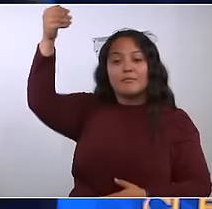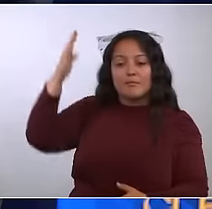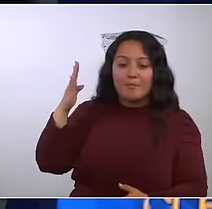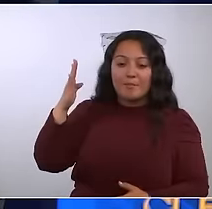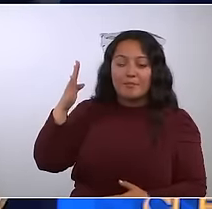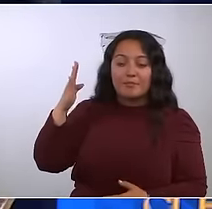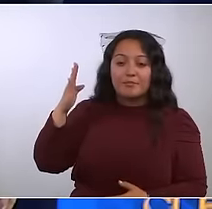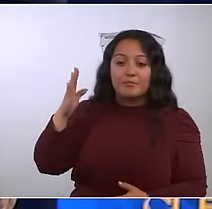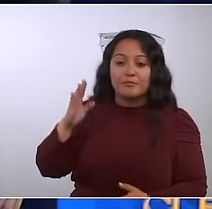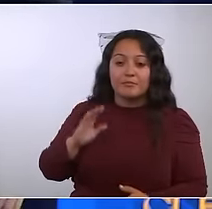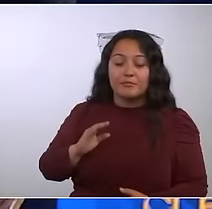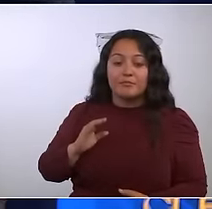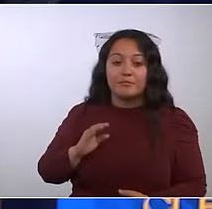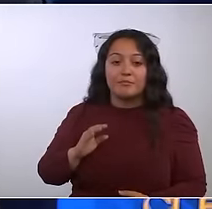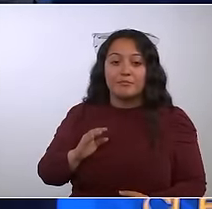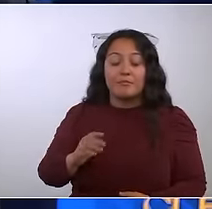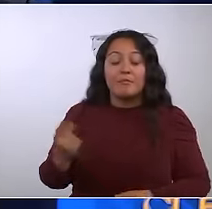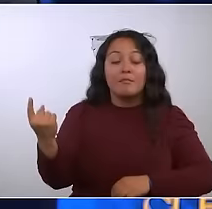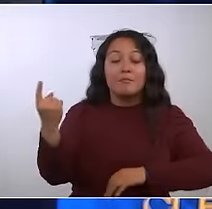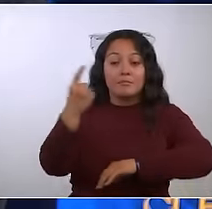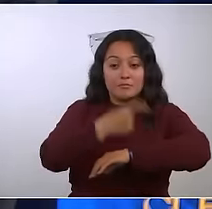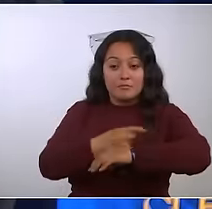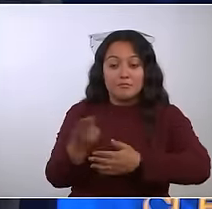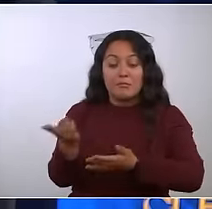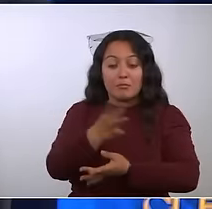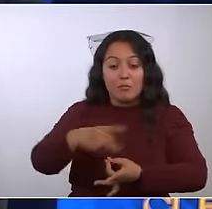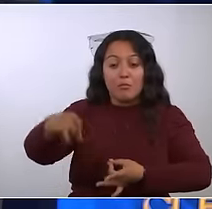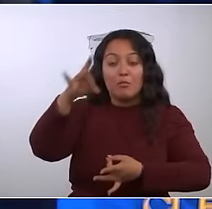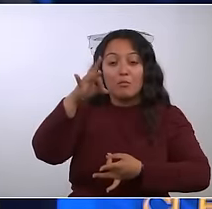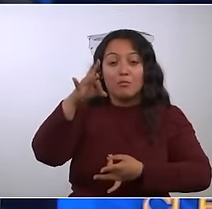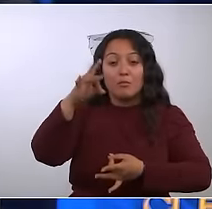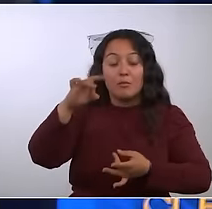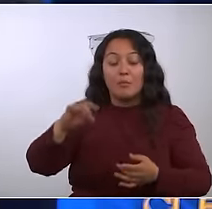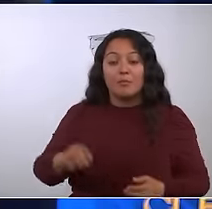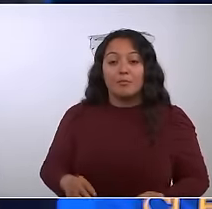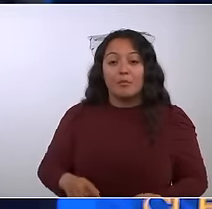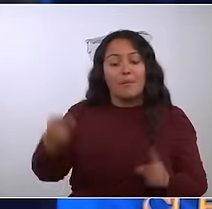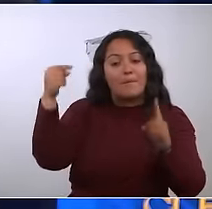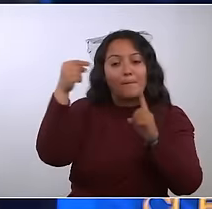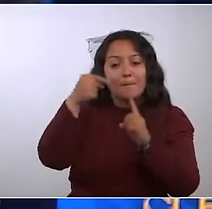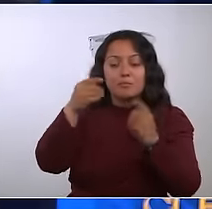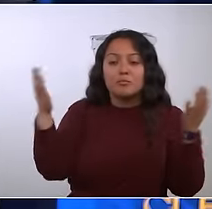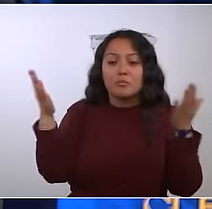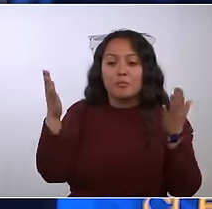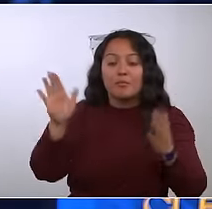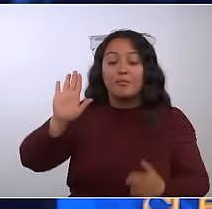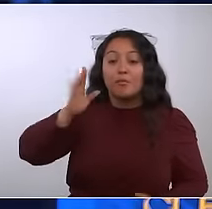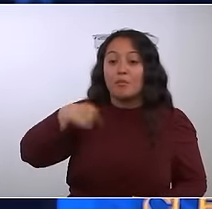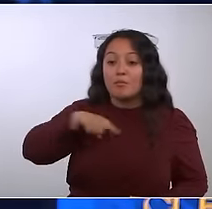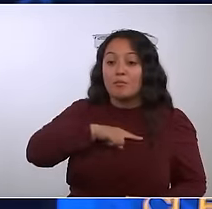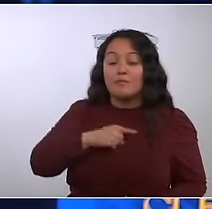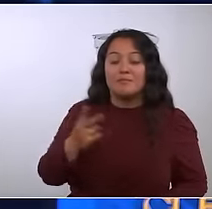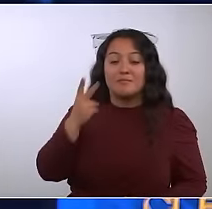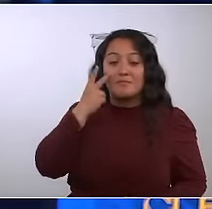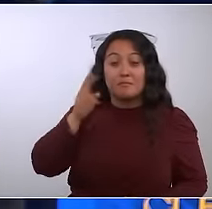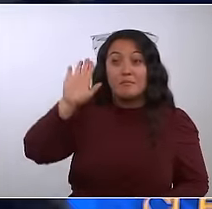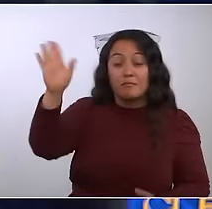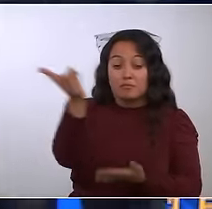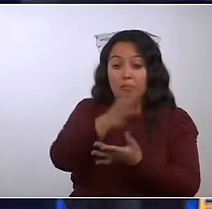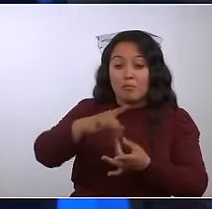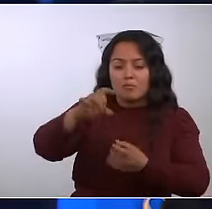La misión del pentecostal, the mission of the Pentecostal, es el derramamiento del poder del Espíritu Santo, is the outpouring of the